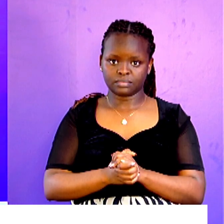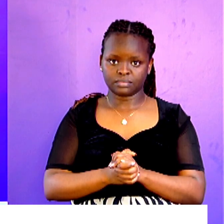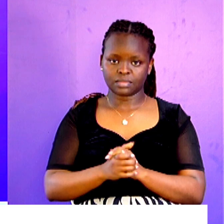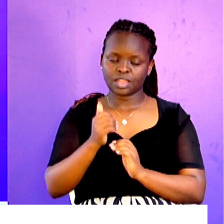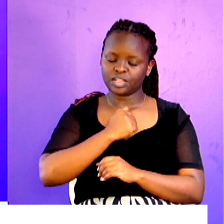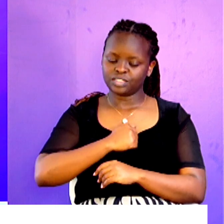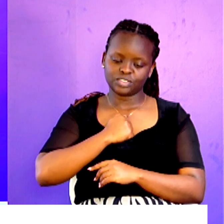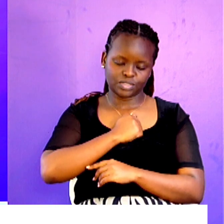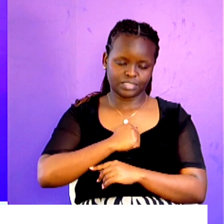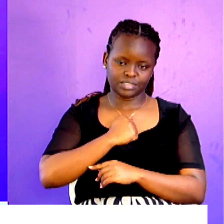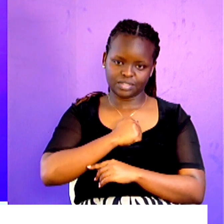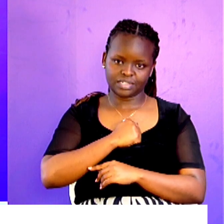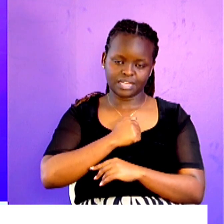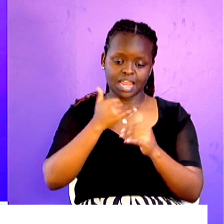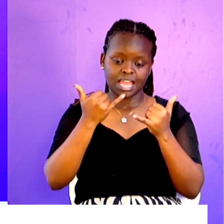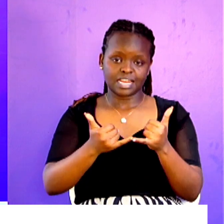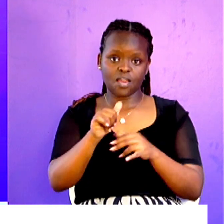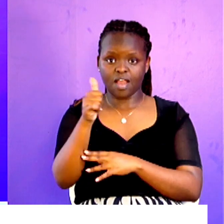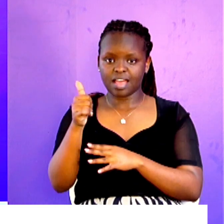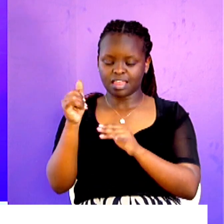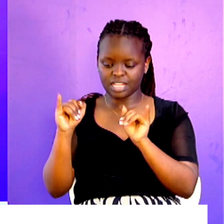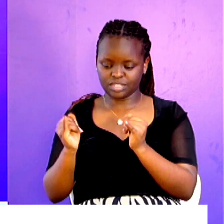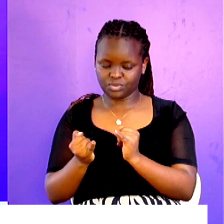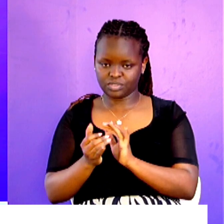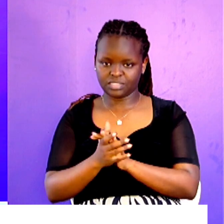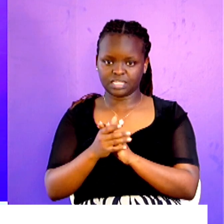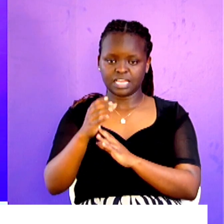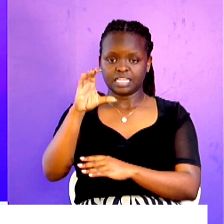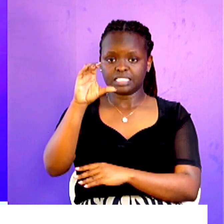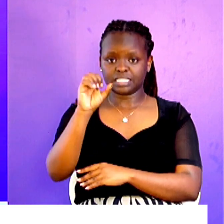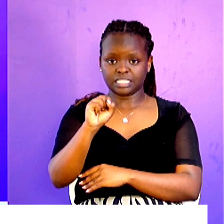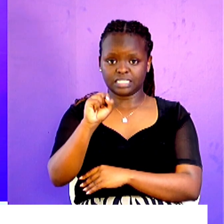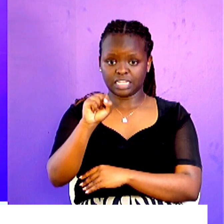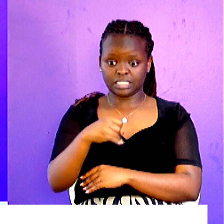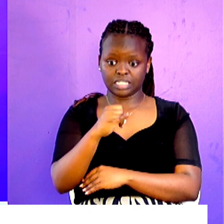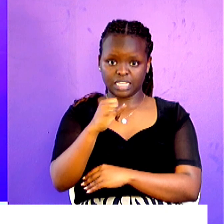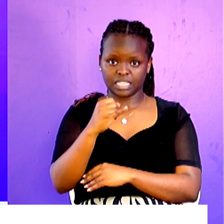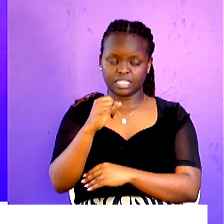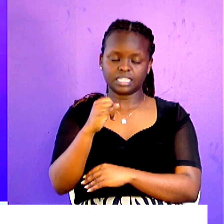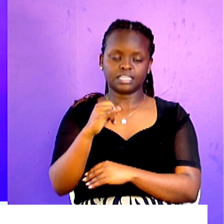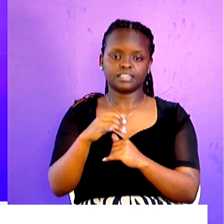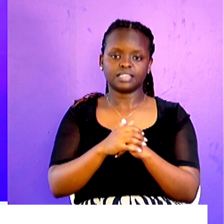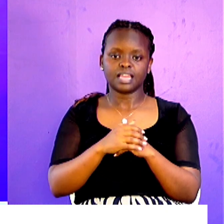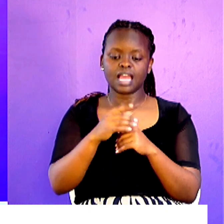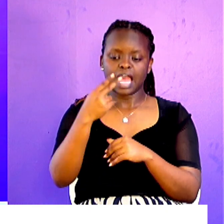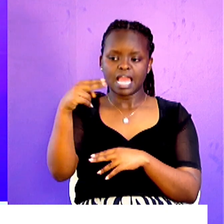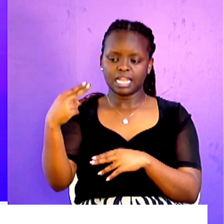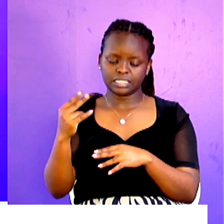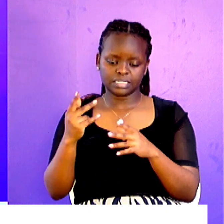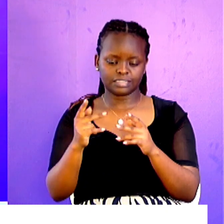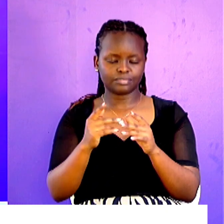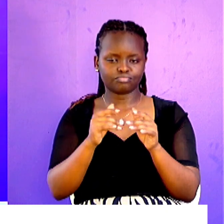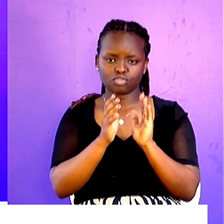that altercation, and now in another broadcast, the Chief Justice Martha Koome has highlighted Kenya's significant progress